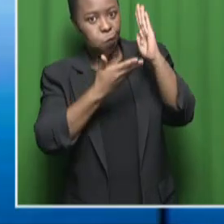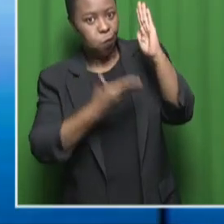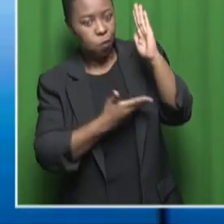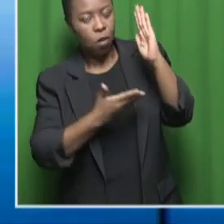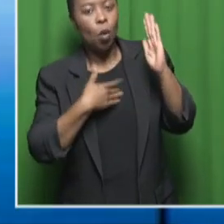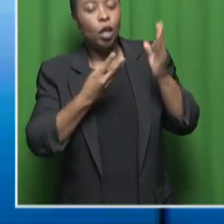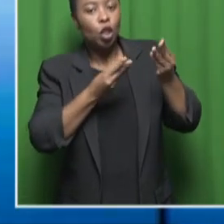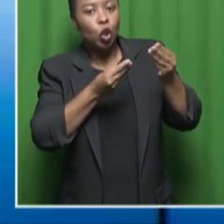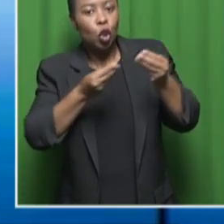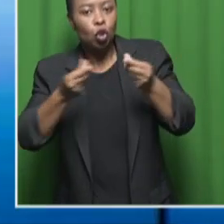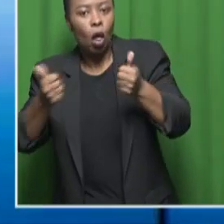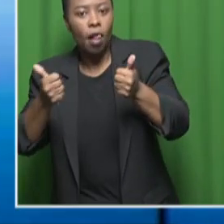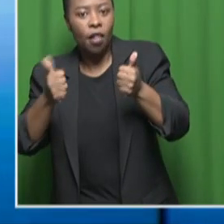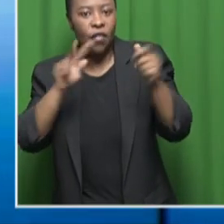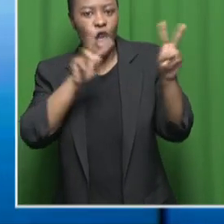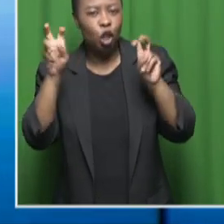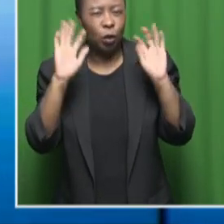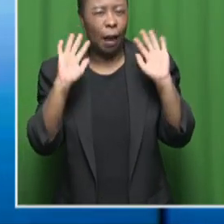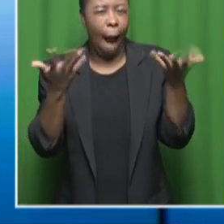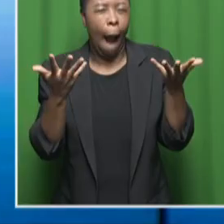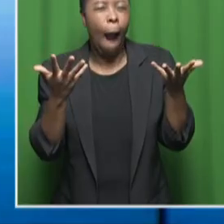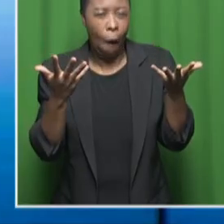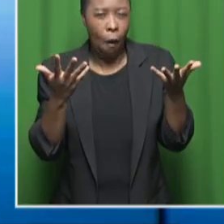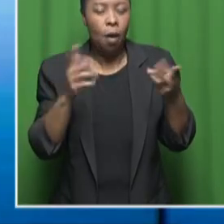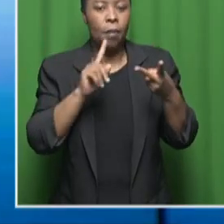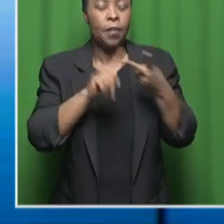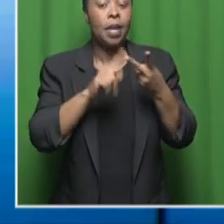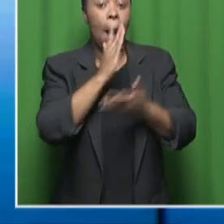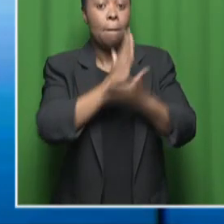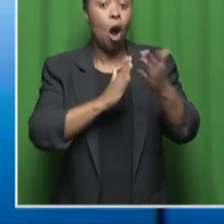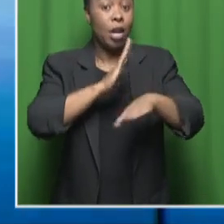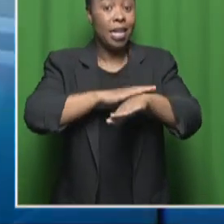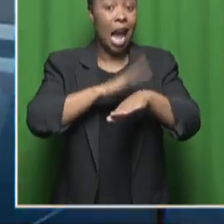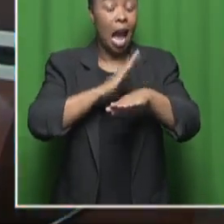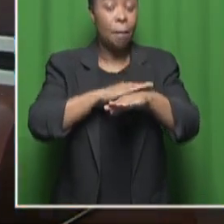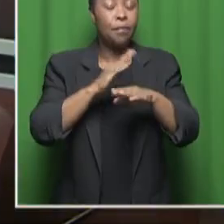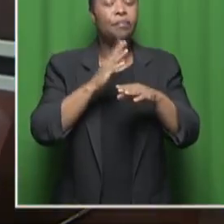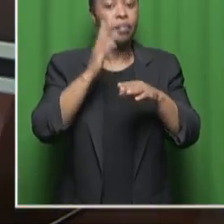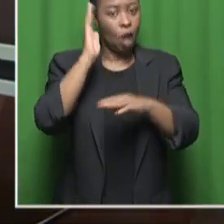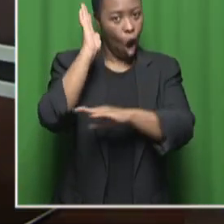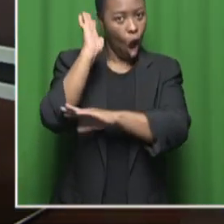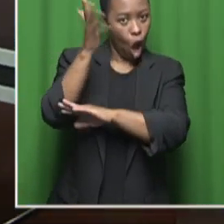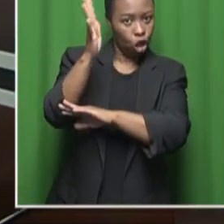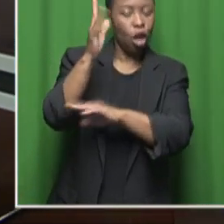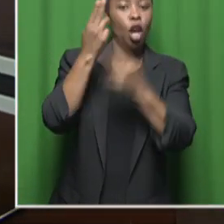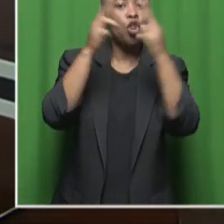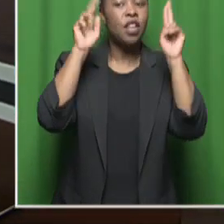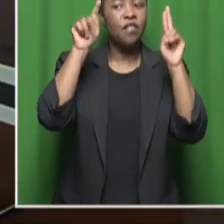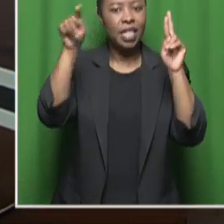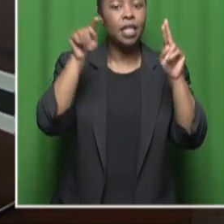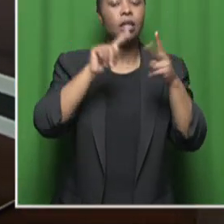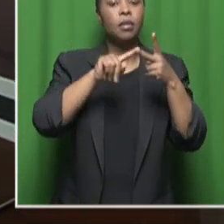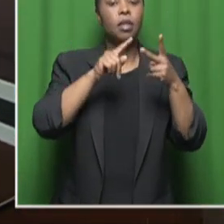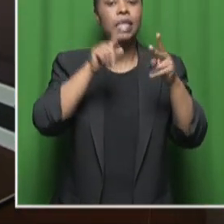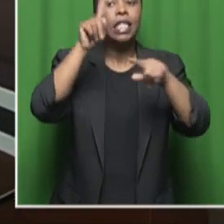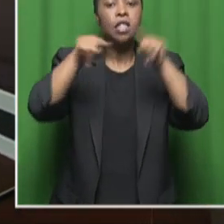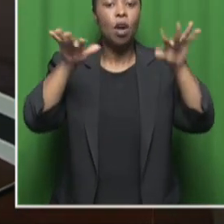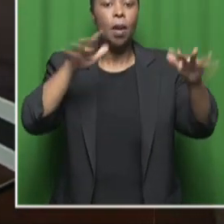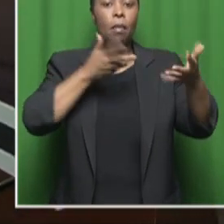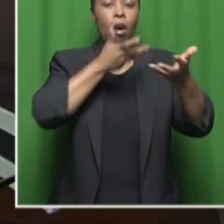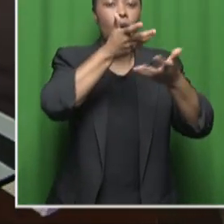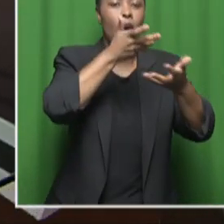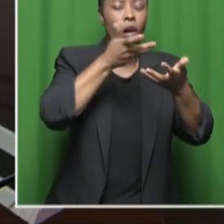some of these issues? And so I also do part-time lecturing in some of these universities and having conversation with the various people in different